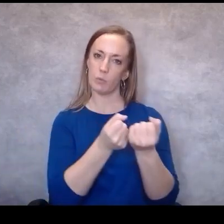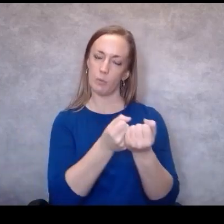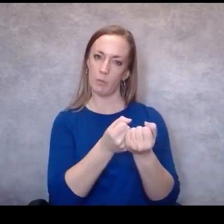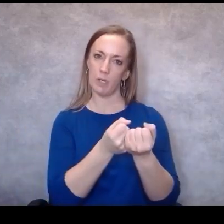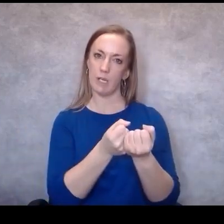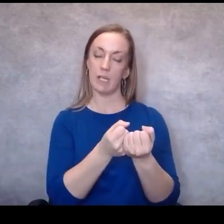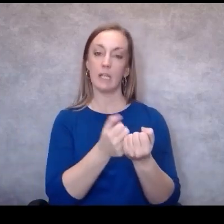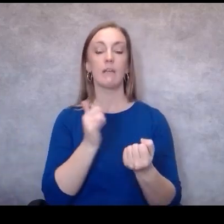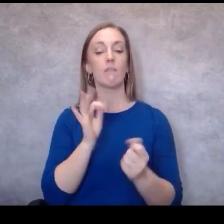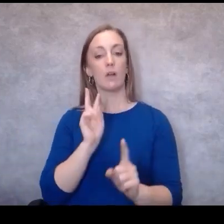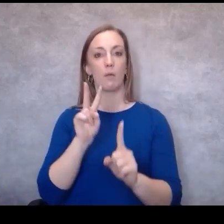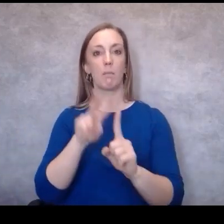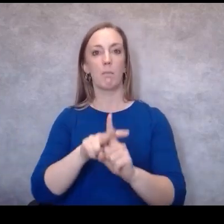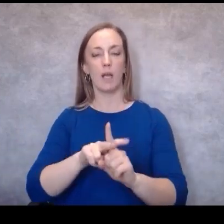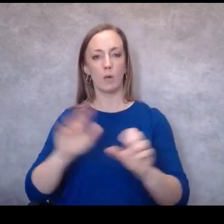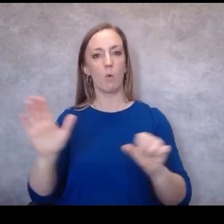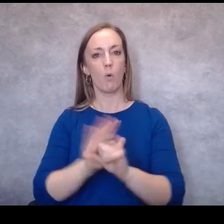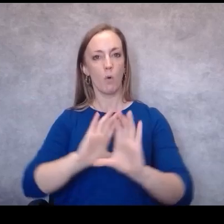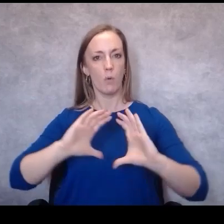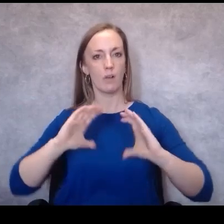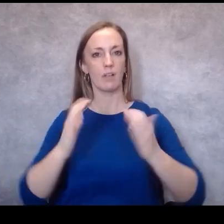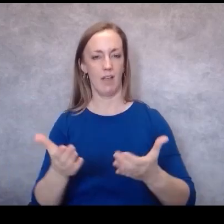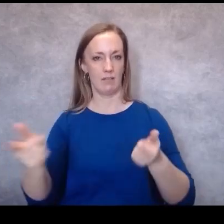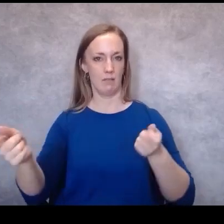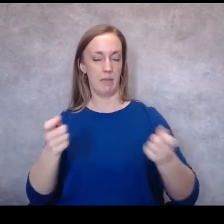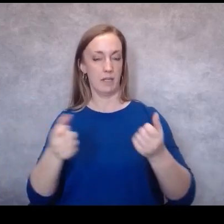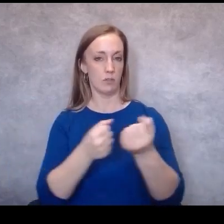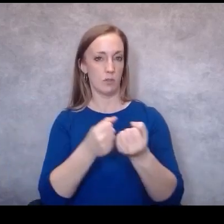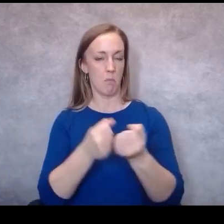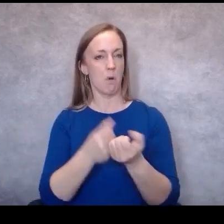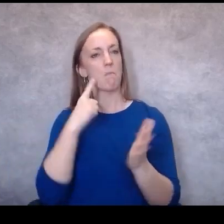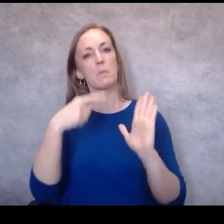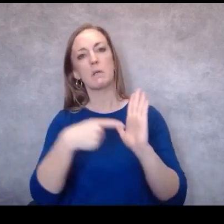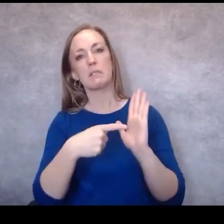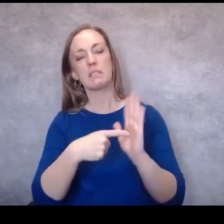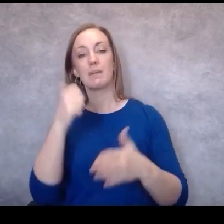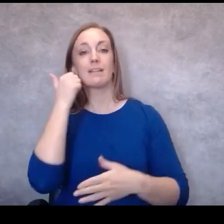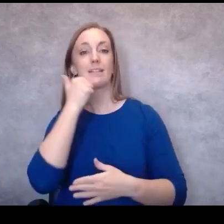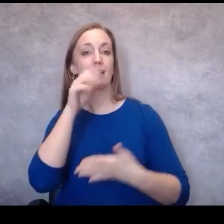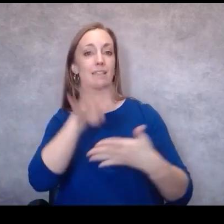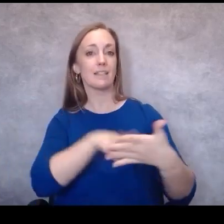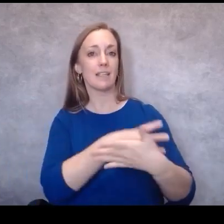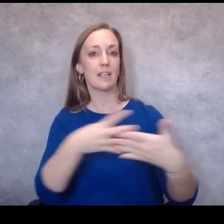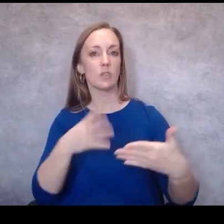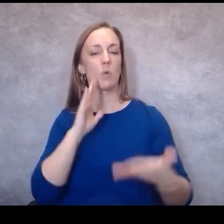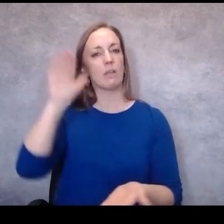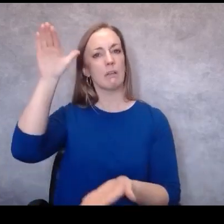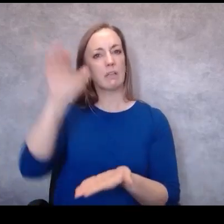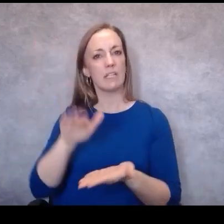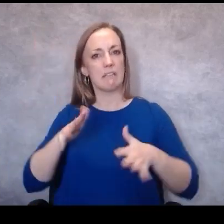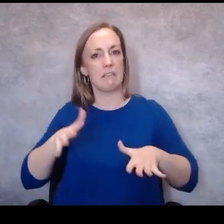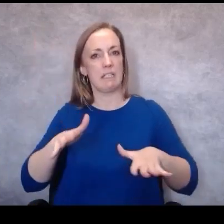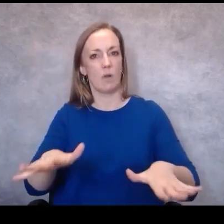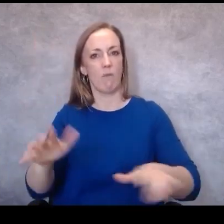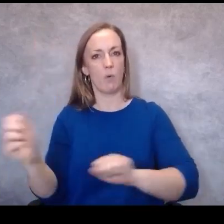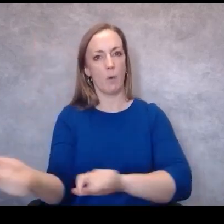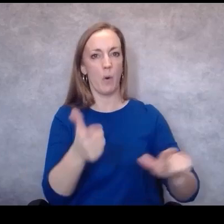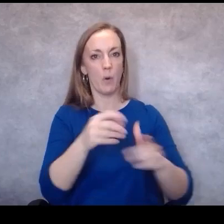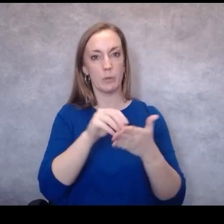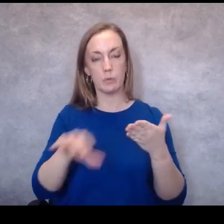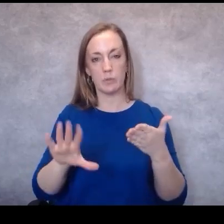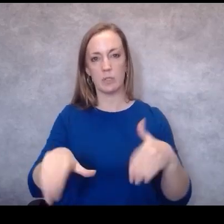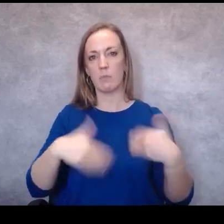Implementing whole class classroom management supports, such as a daily schedule, can help decrease anxiety across all students and